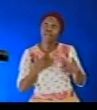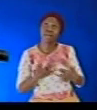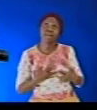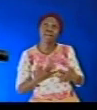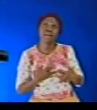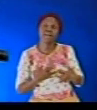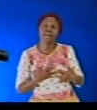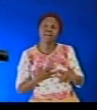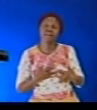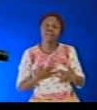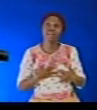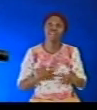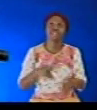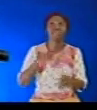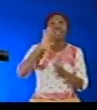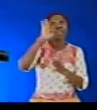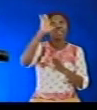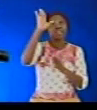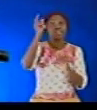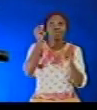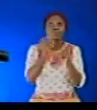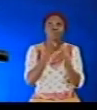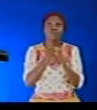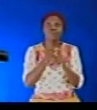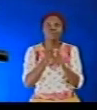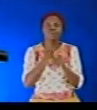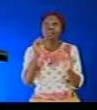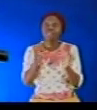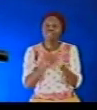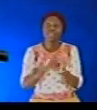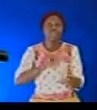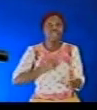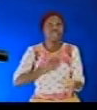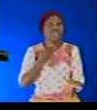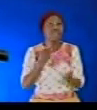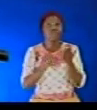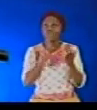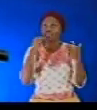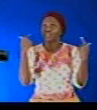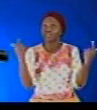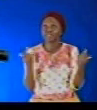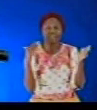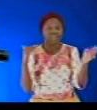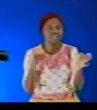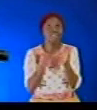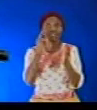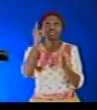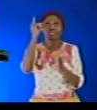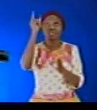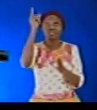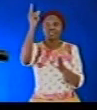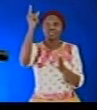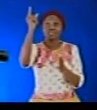my heart, that I might not sin against thee.